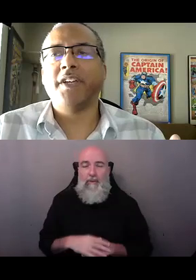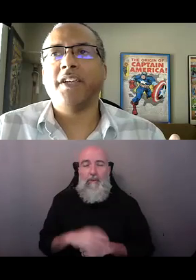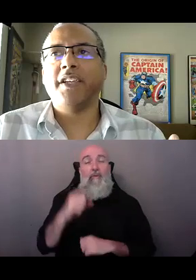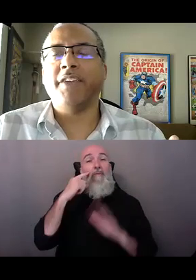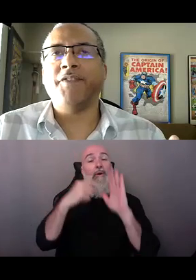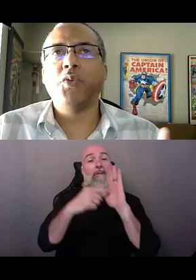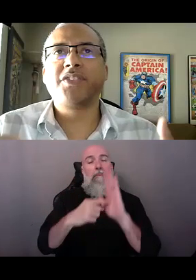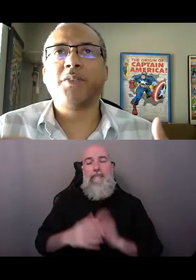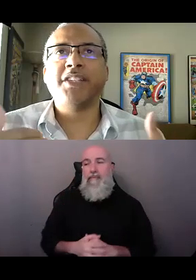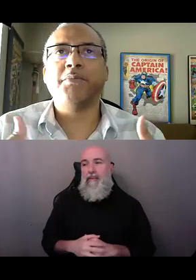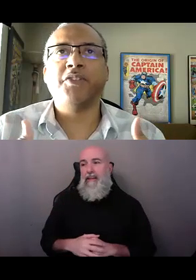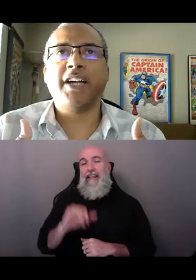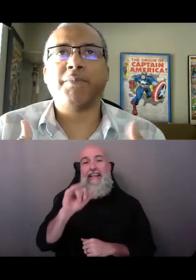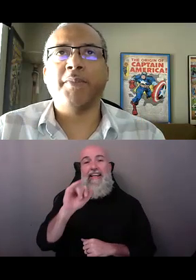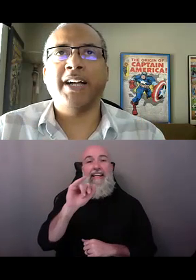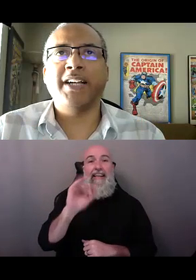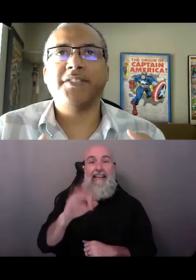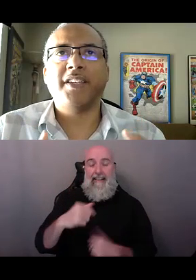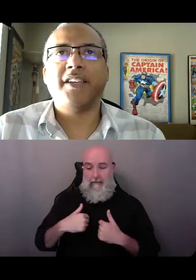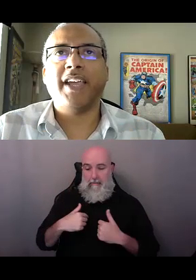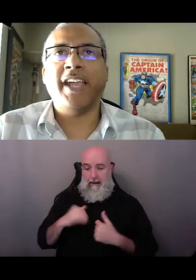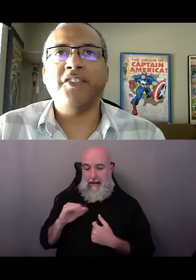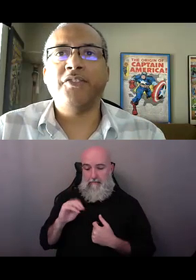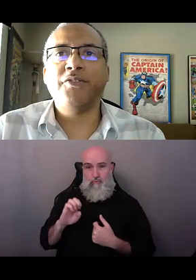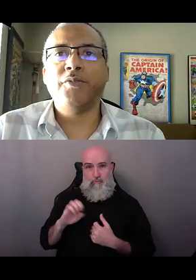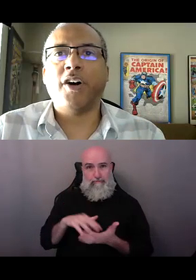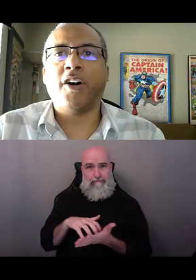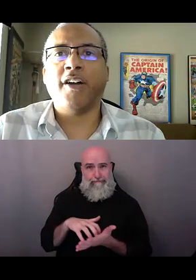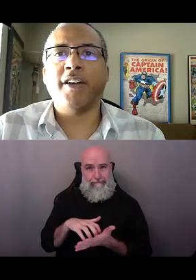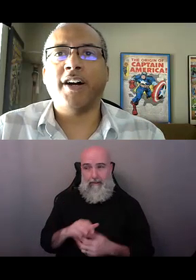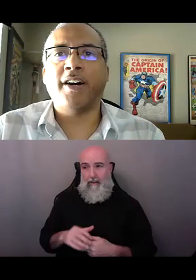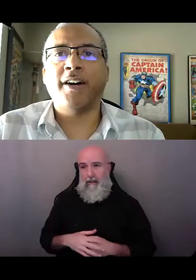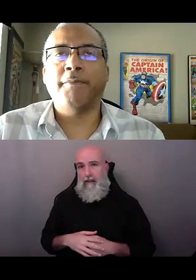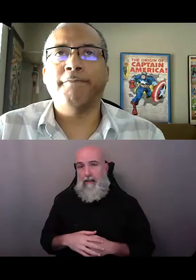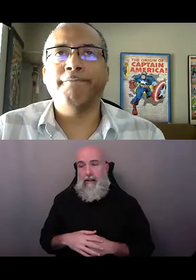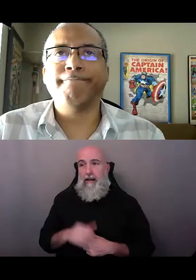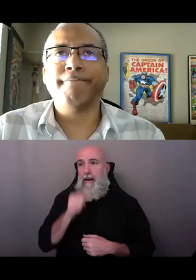If you are someone that's immunocompromised and you are,